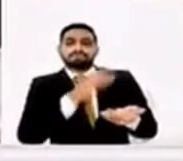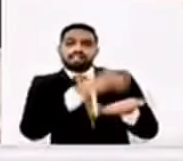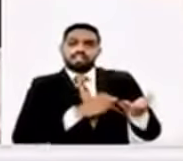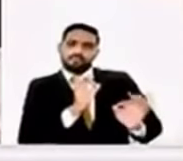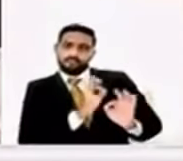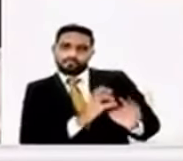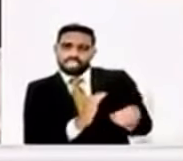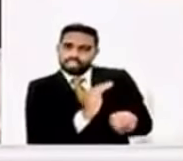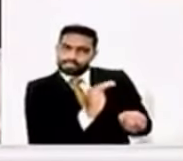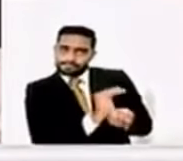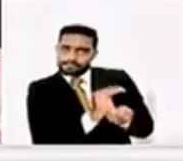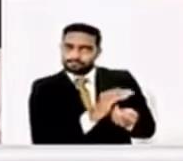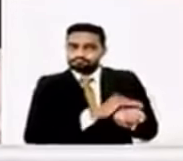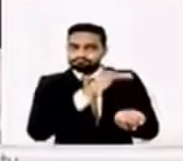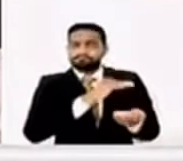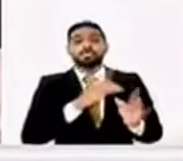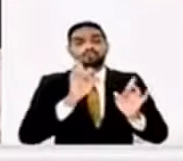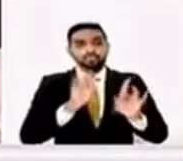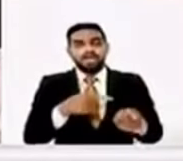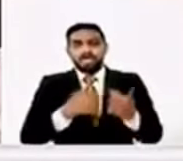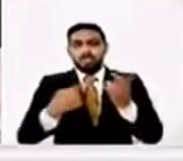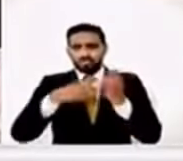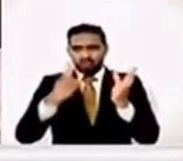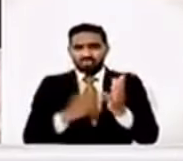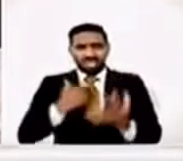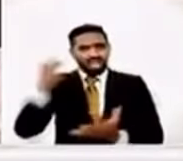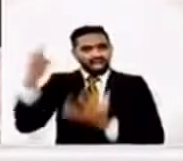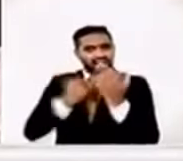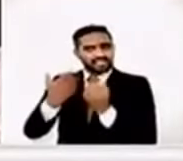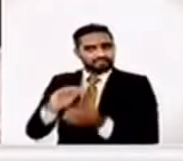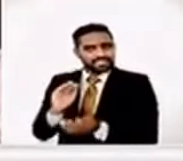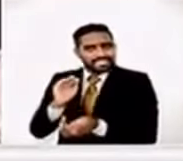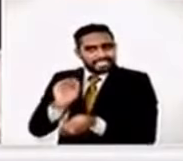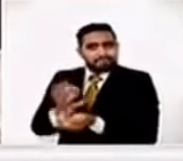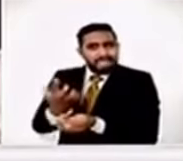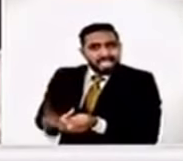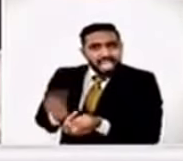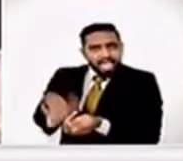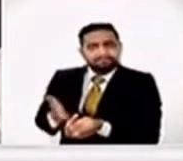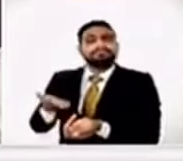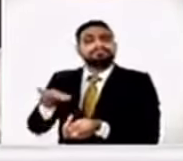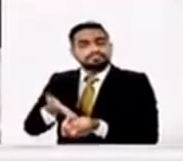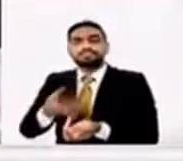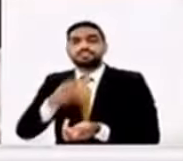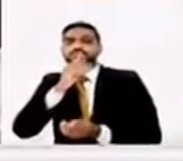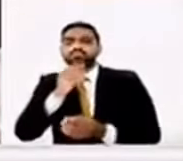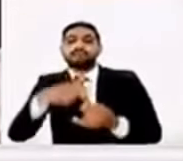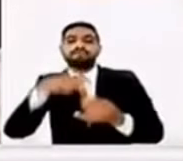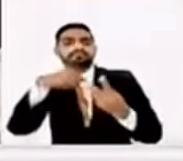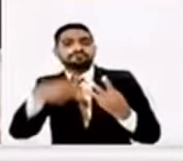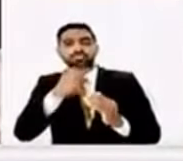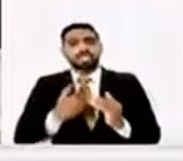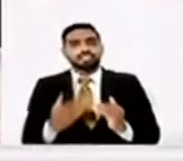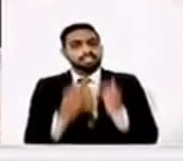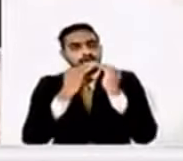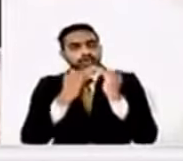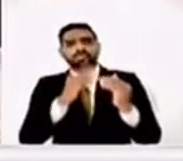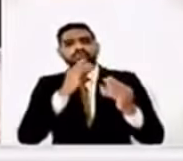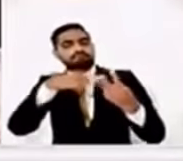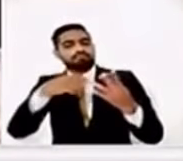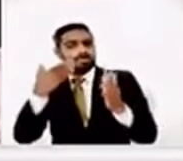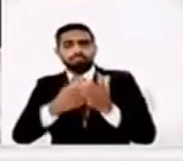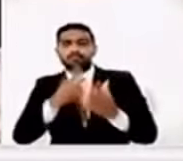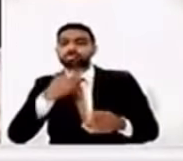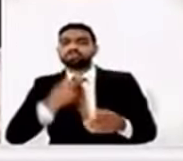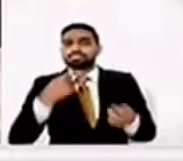reallocate those loan funds in line with the priorities identified in the Vistas of Prosperity and Splendor socio-economic development